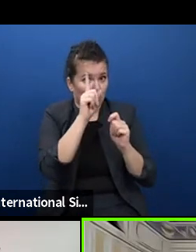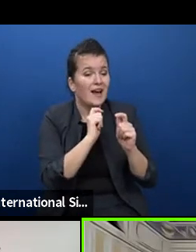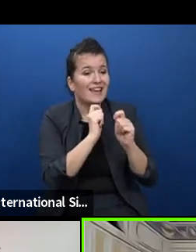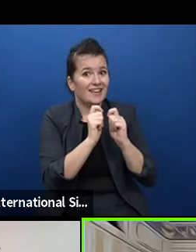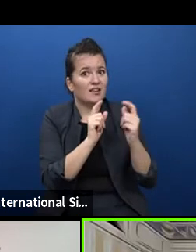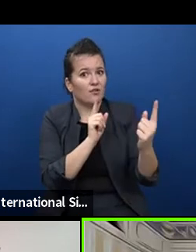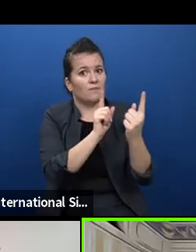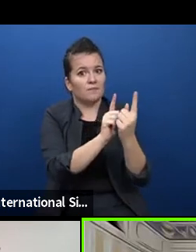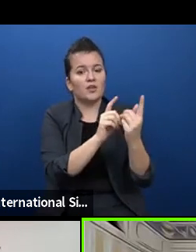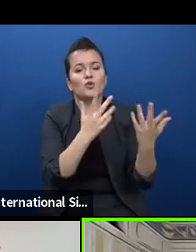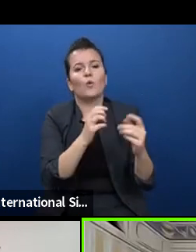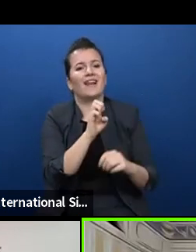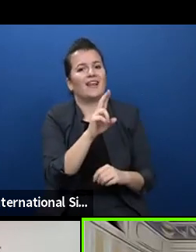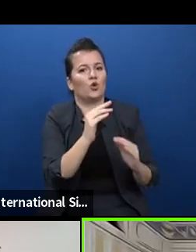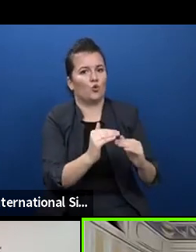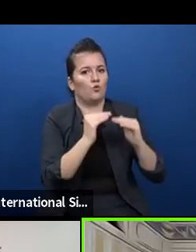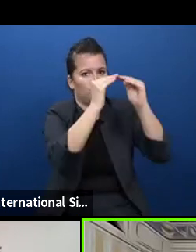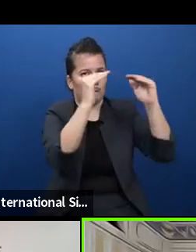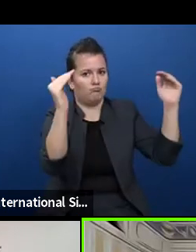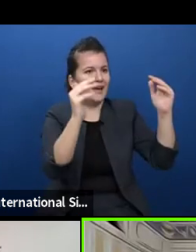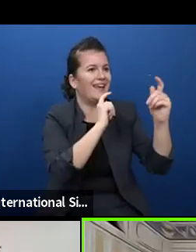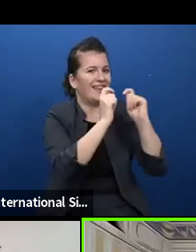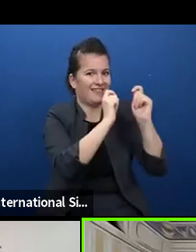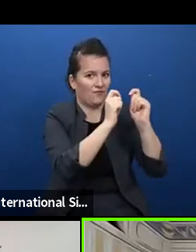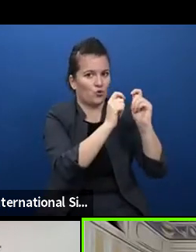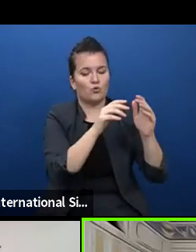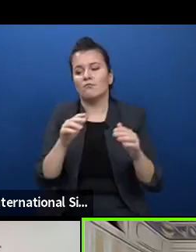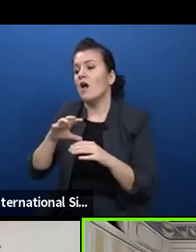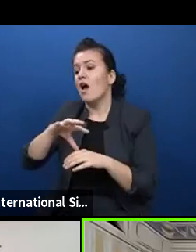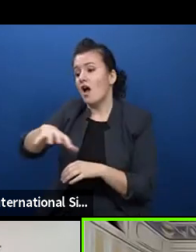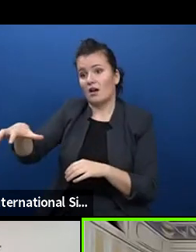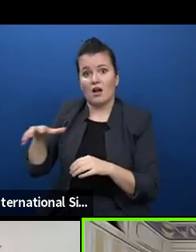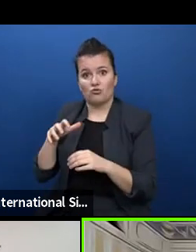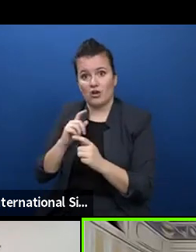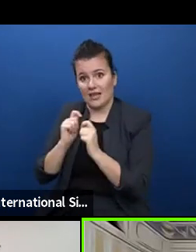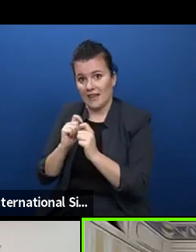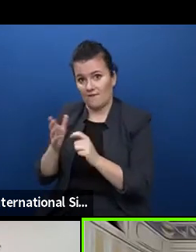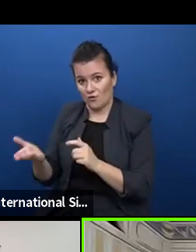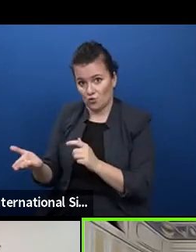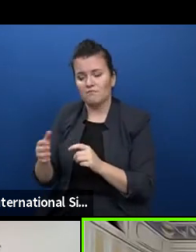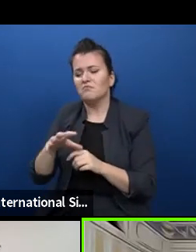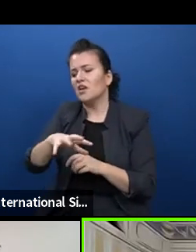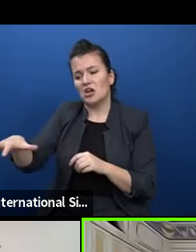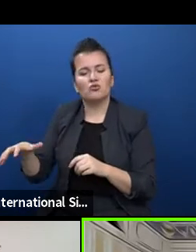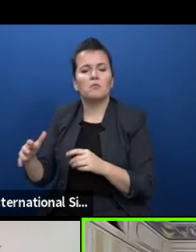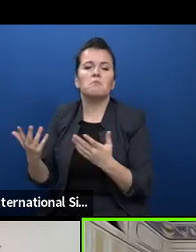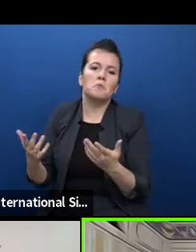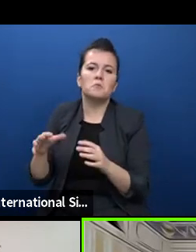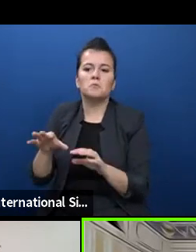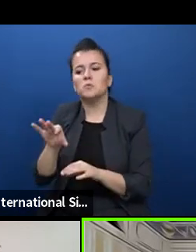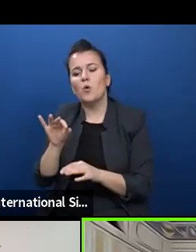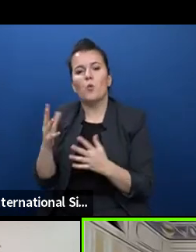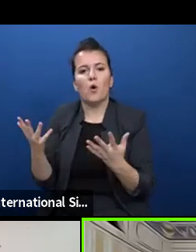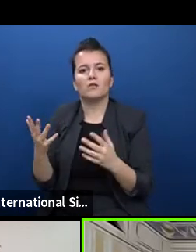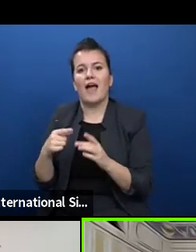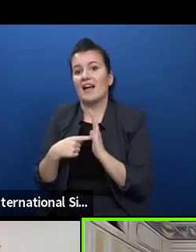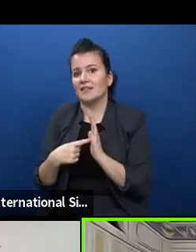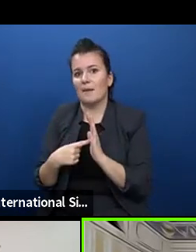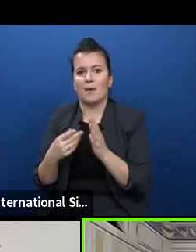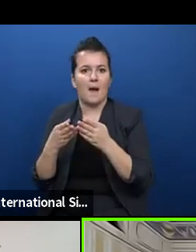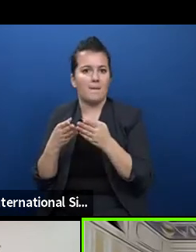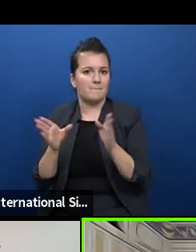EU-level interviews and national-level interviews. So we plan to, at national level, to interview at least one representative of public